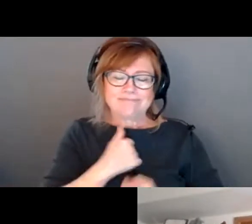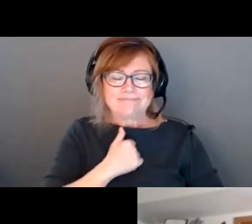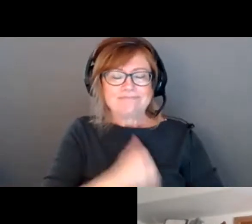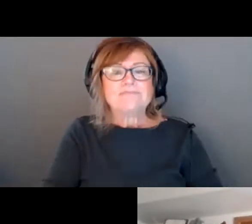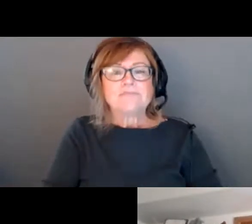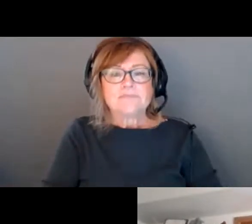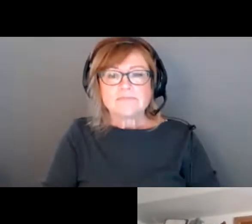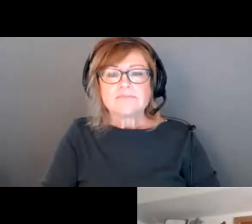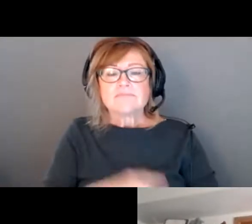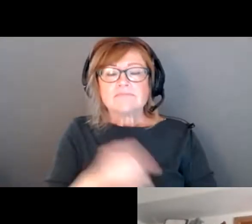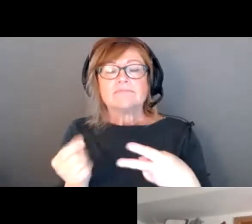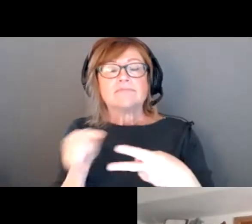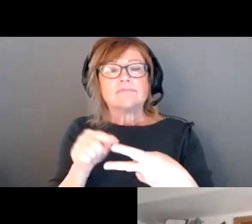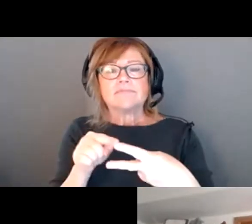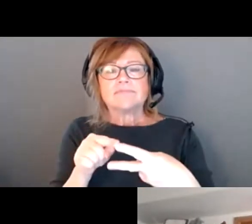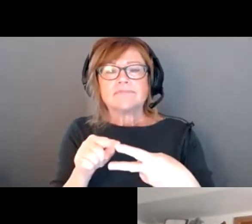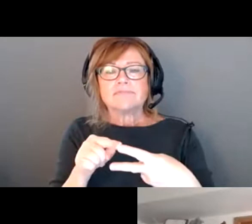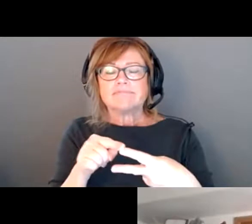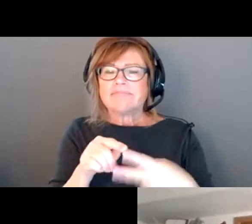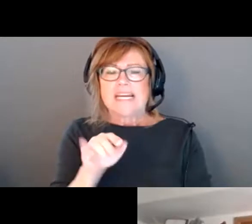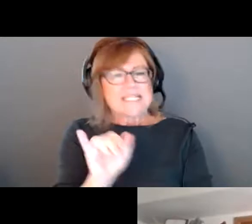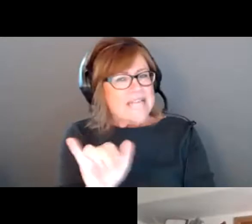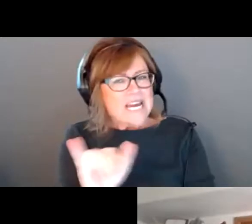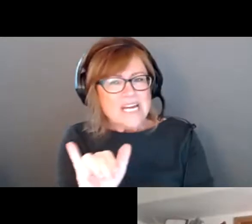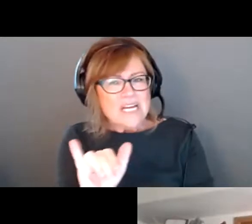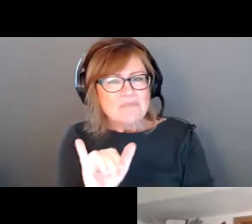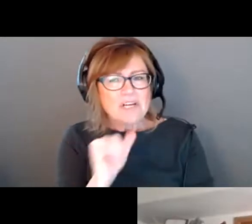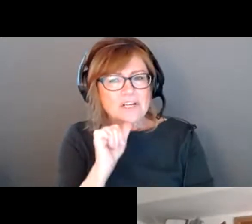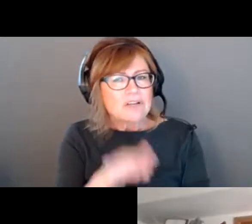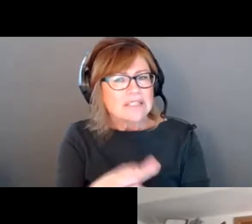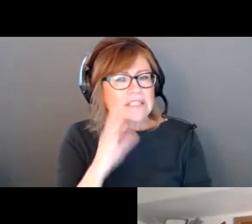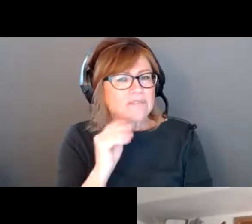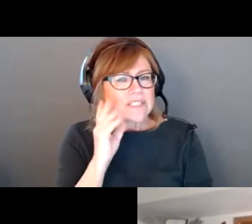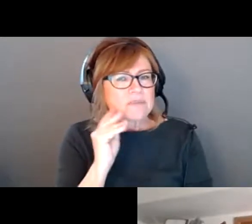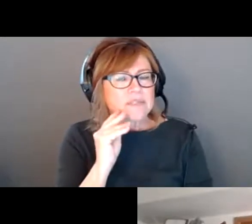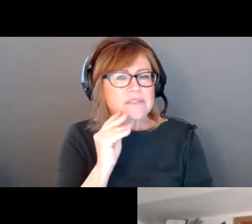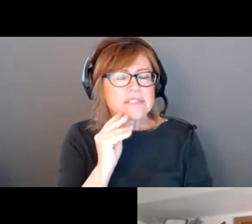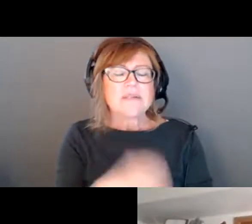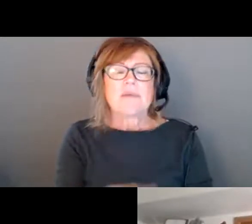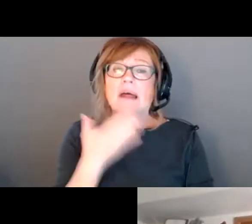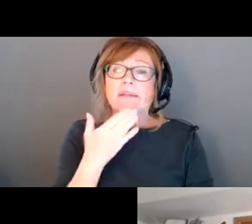Yeah. Doctor? Unfortunately, same here. Same? Well, thank you for your honesty.